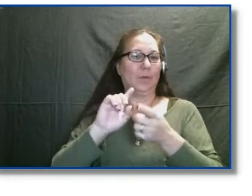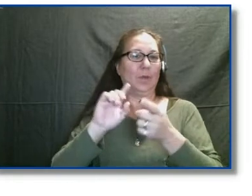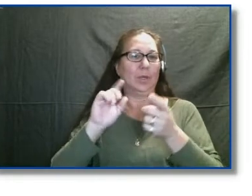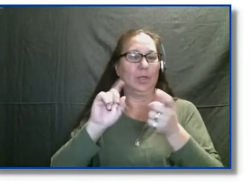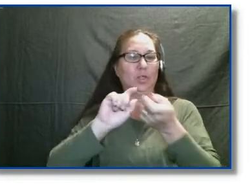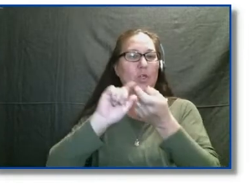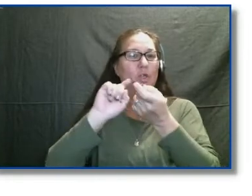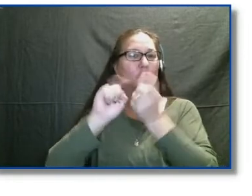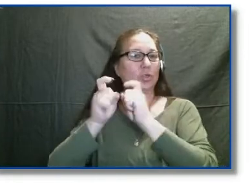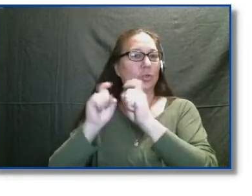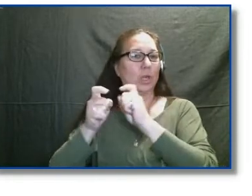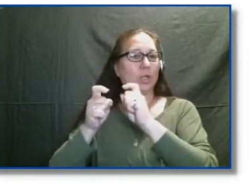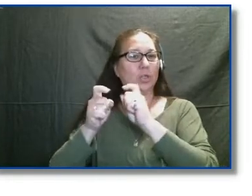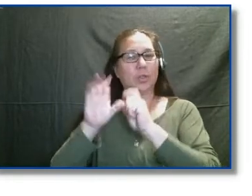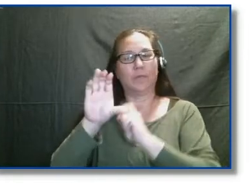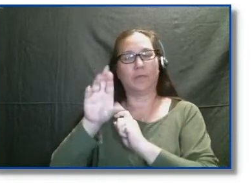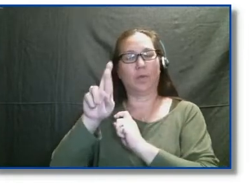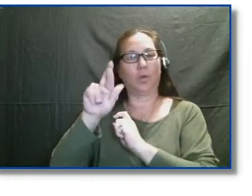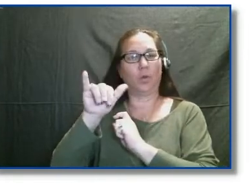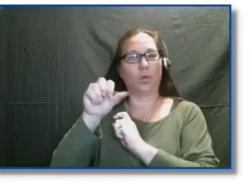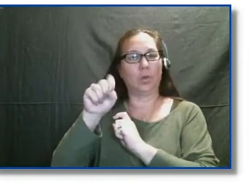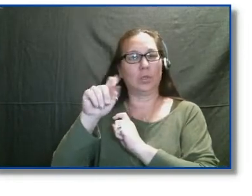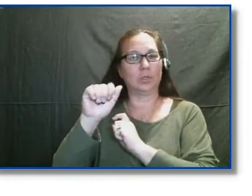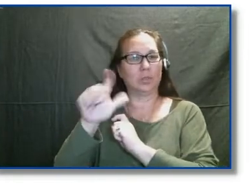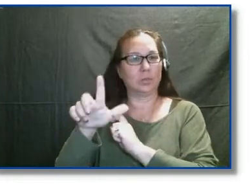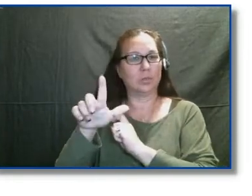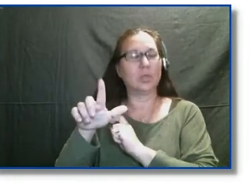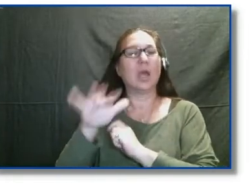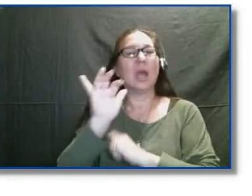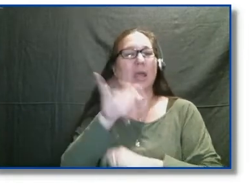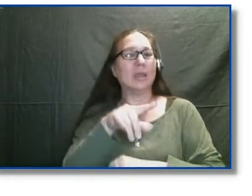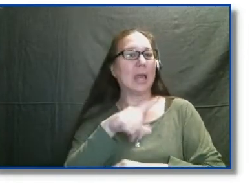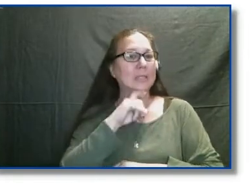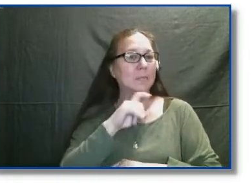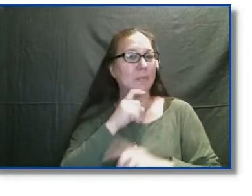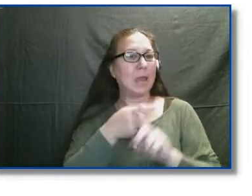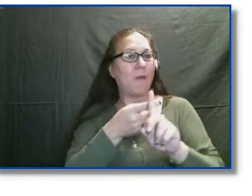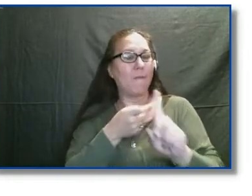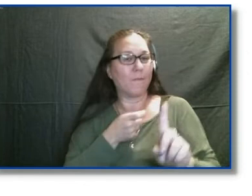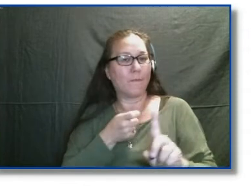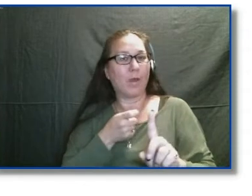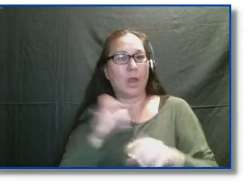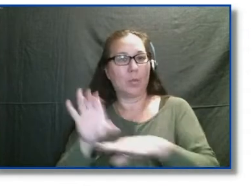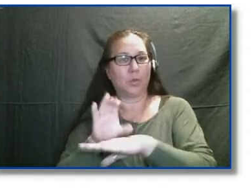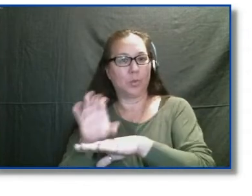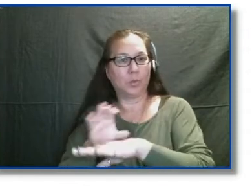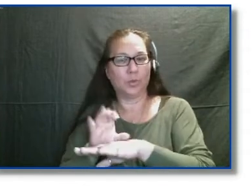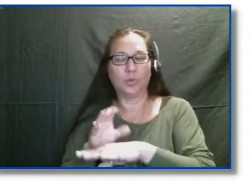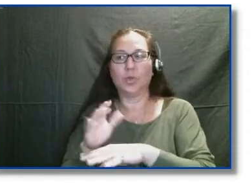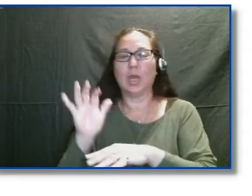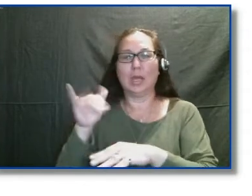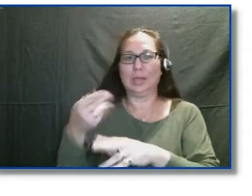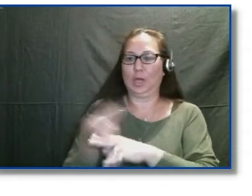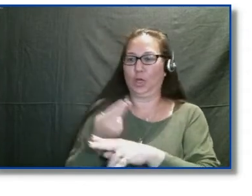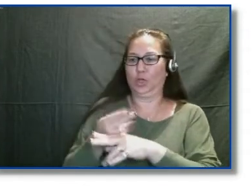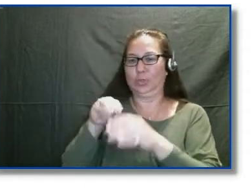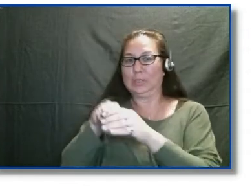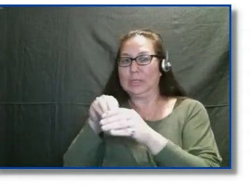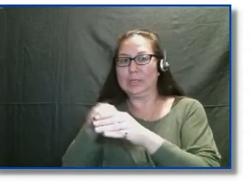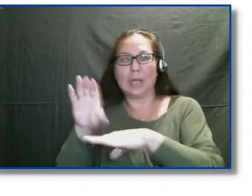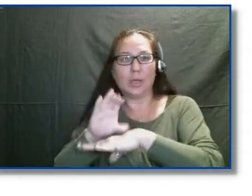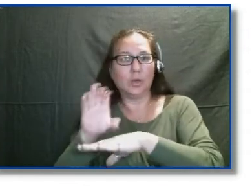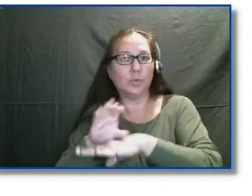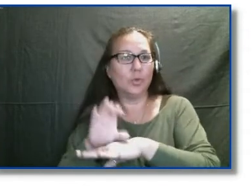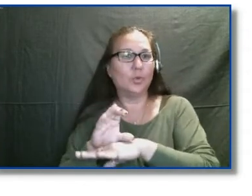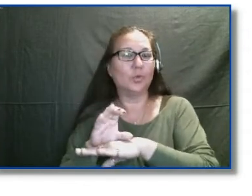like here. These are metals extracted from computers, metals that are used in computers and server farms.